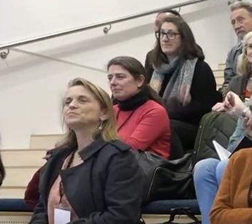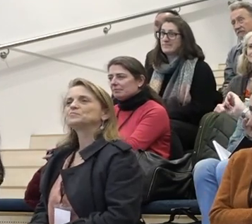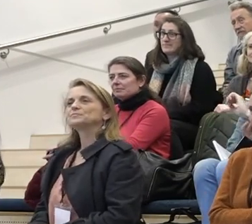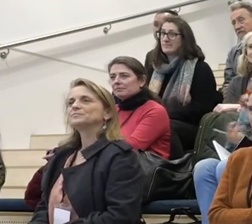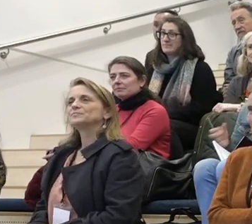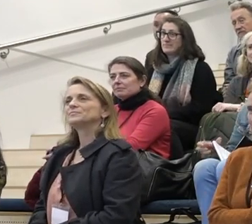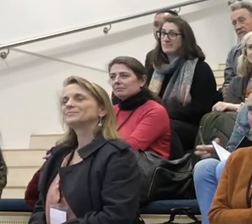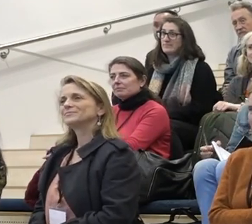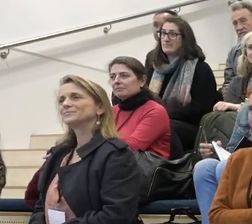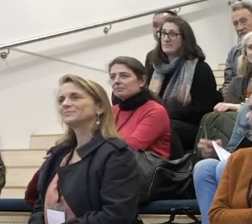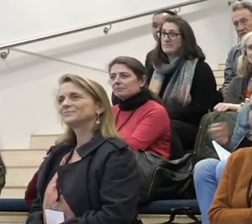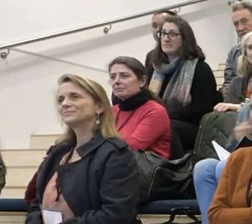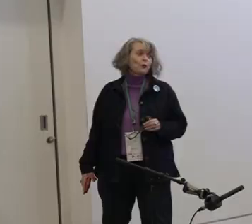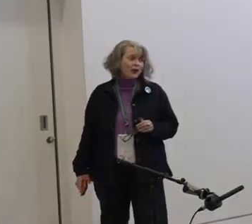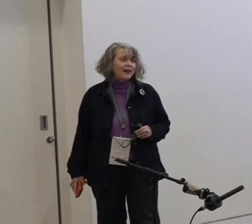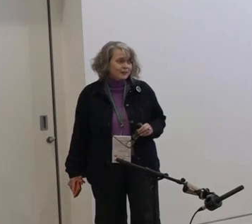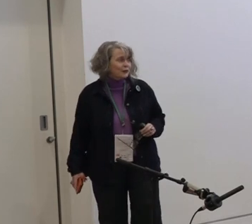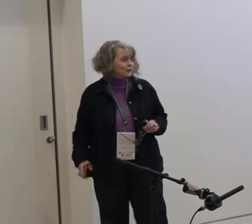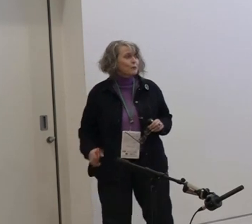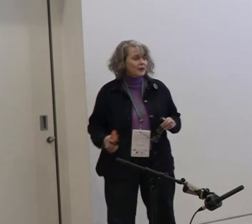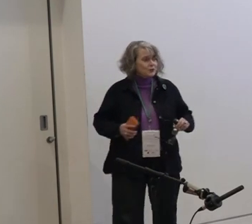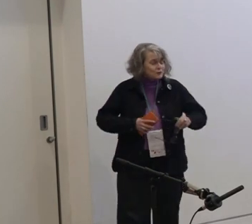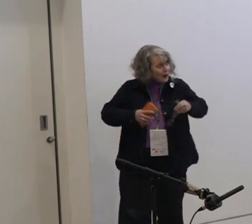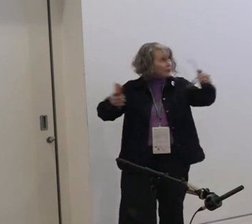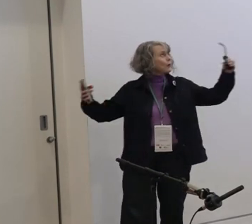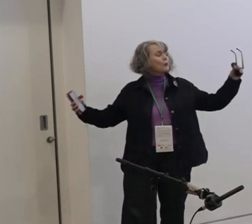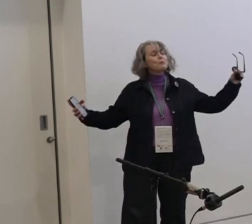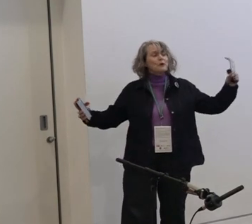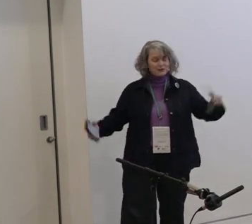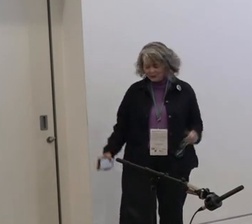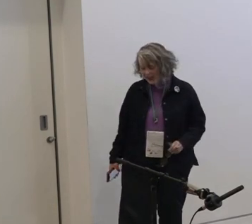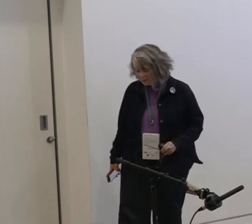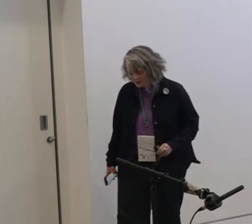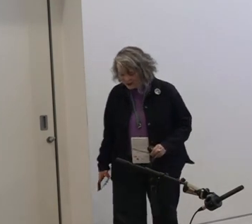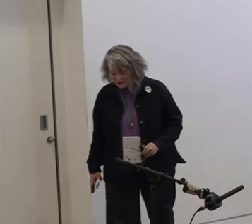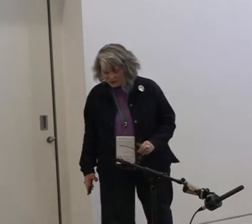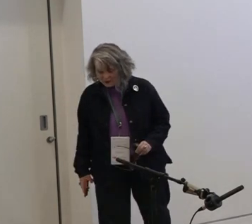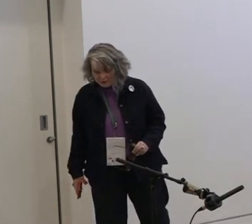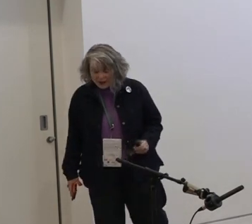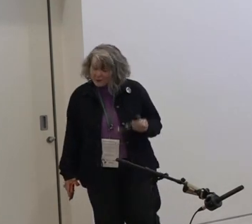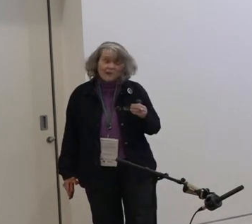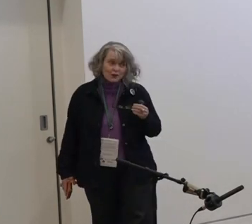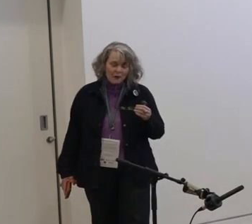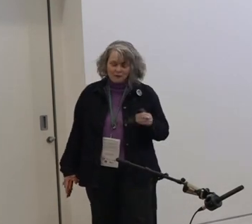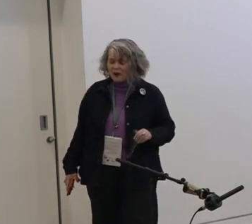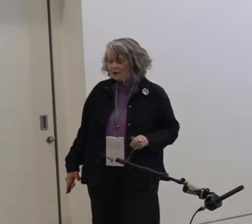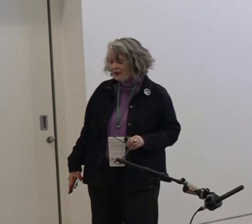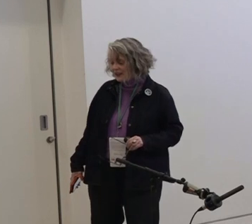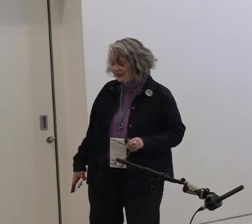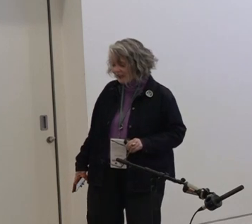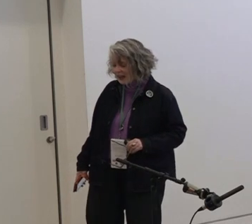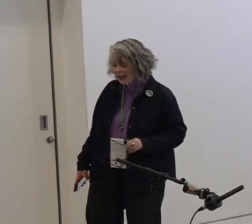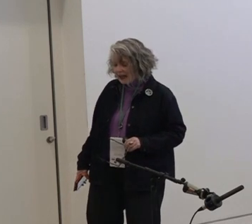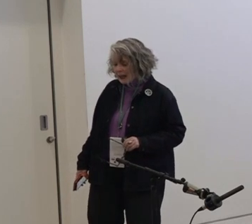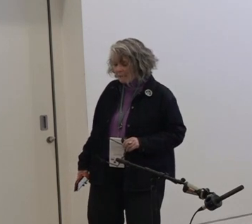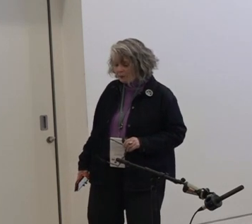So frankly, Zoe, it was pretty awesome that we were last because you managed to wrap it all beautifully up. So you made my job very, very